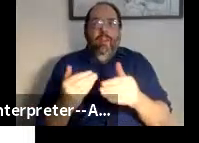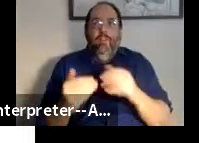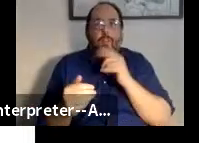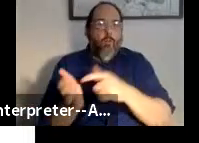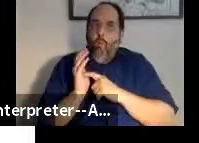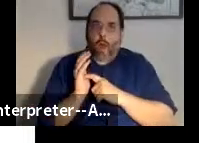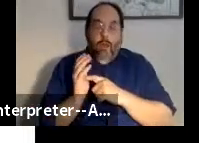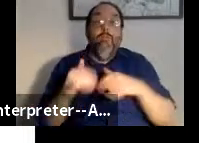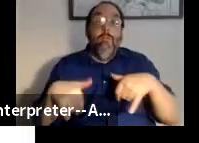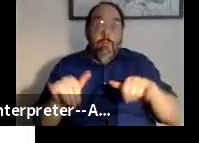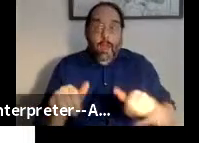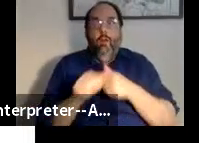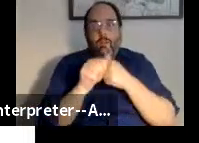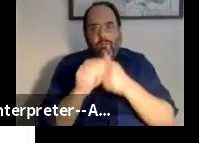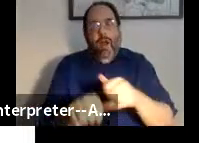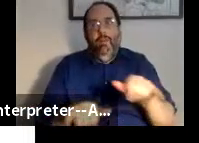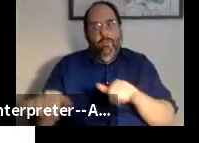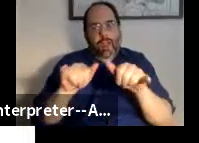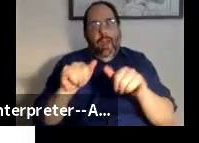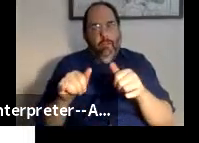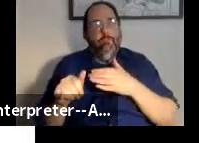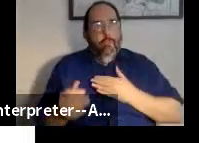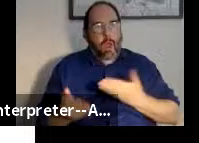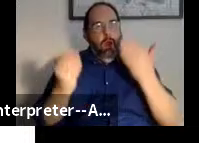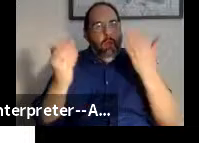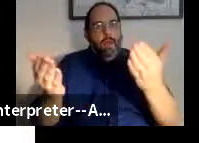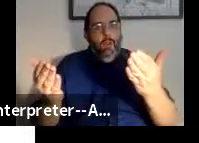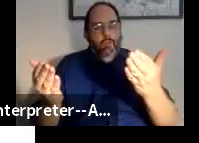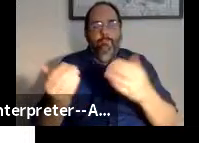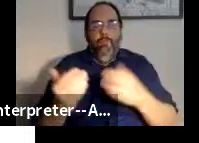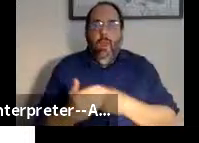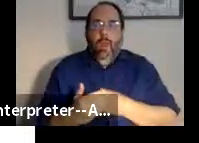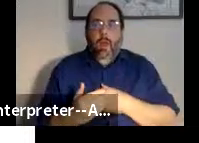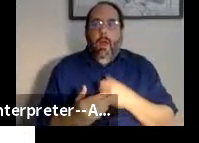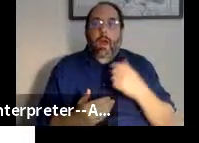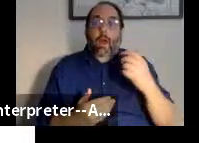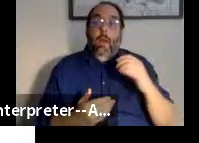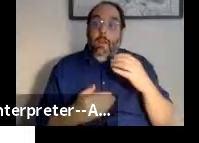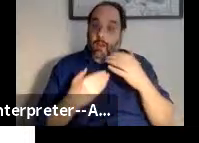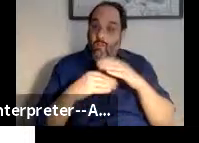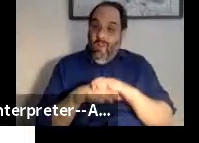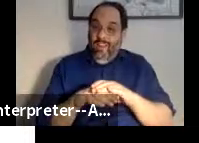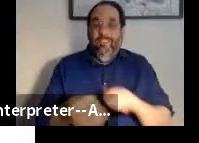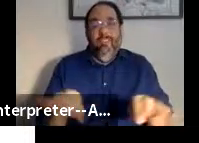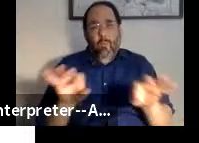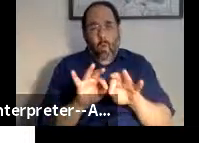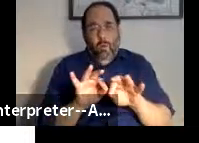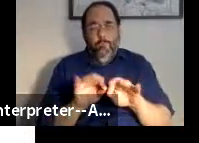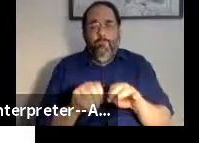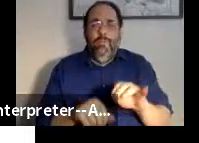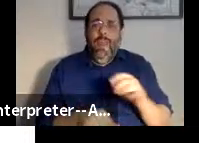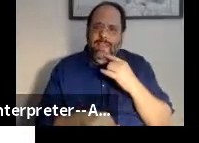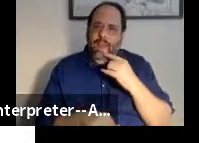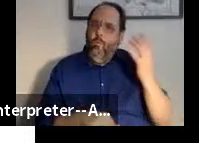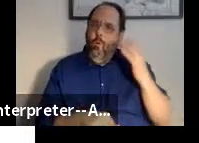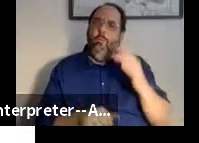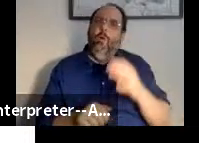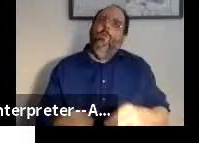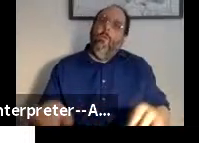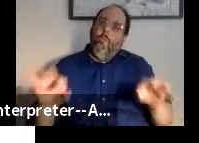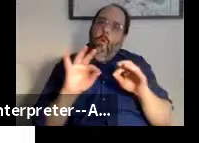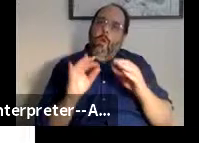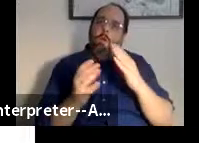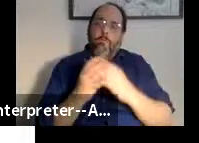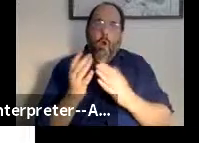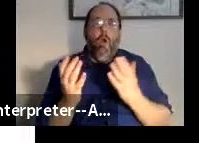specifically required to. It's an integration issue, and why I said early on that I believe this is one of the most important parts of,